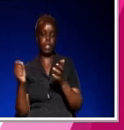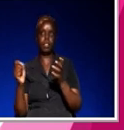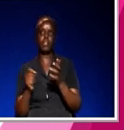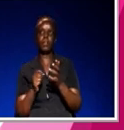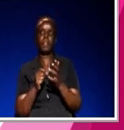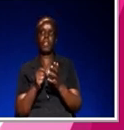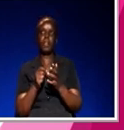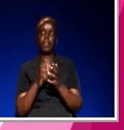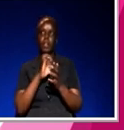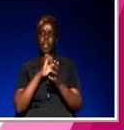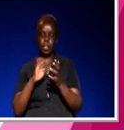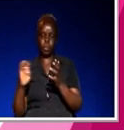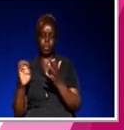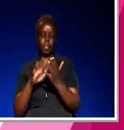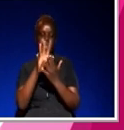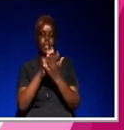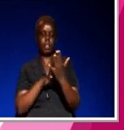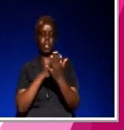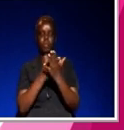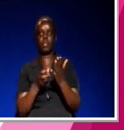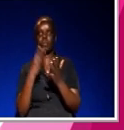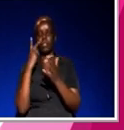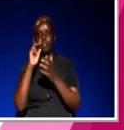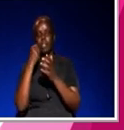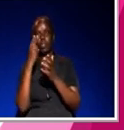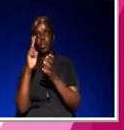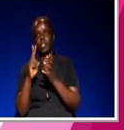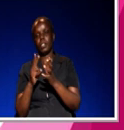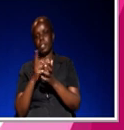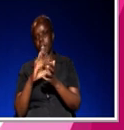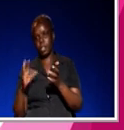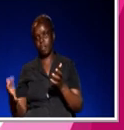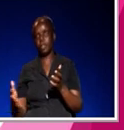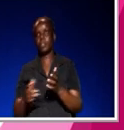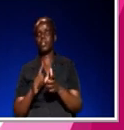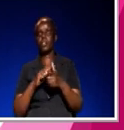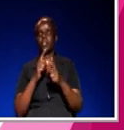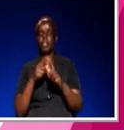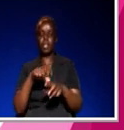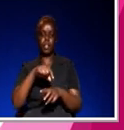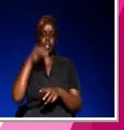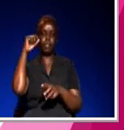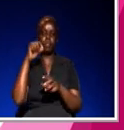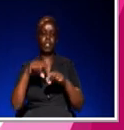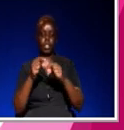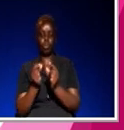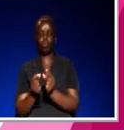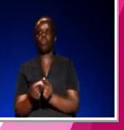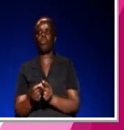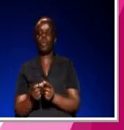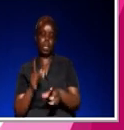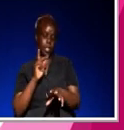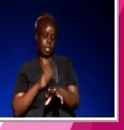electronic arrangement of the first 20 elements. The learner should also be able to identify the group and the